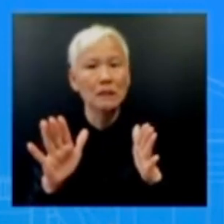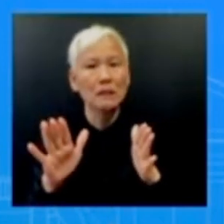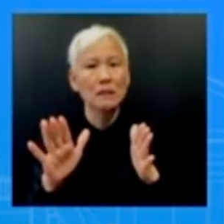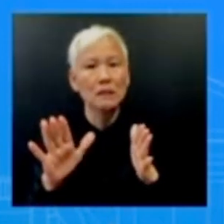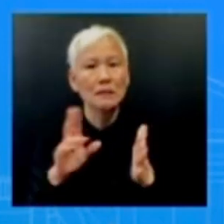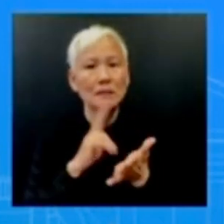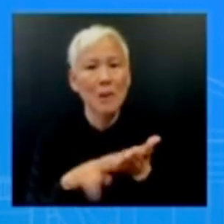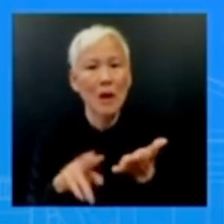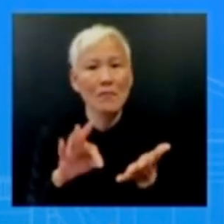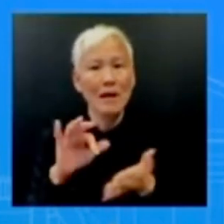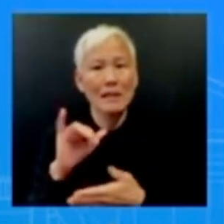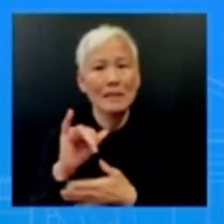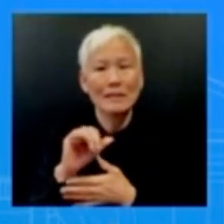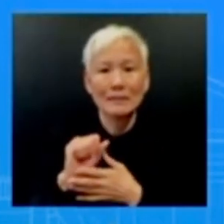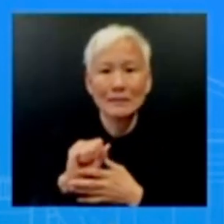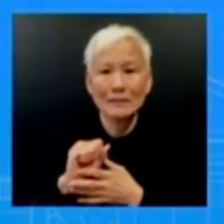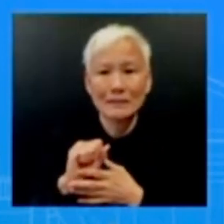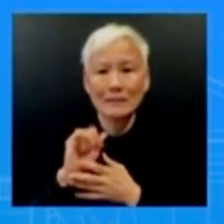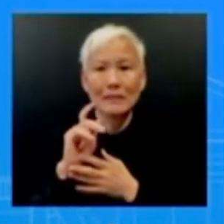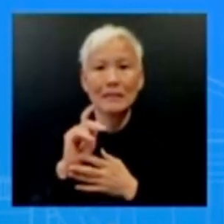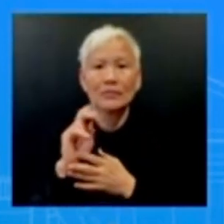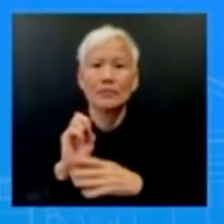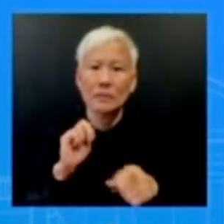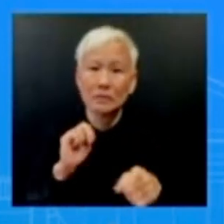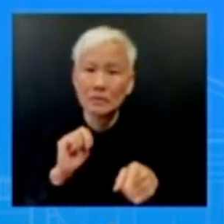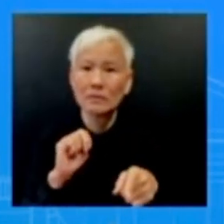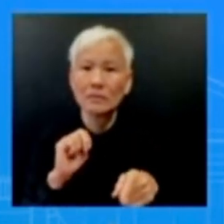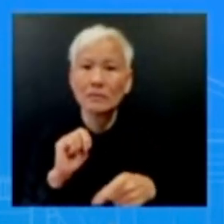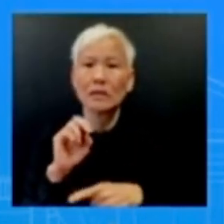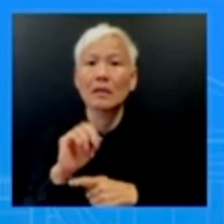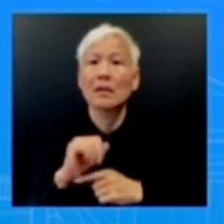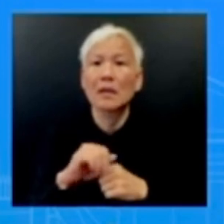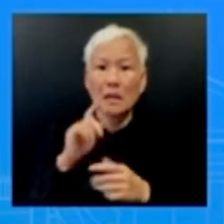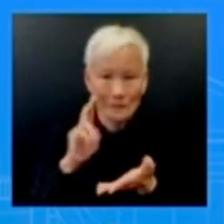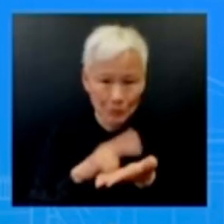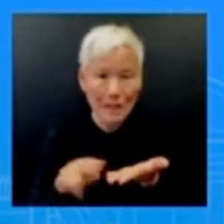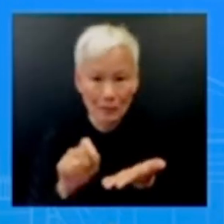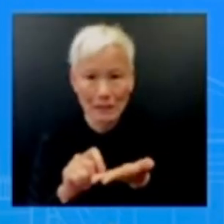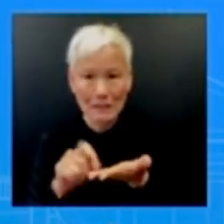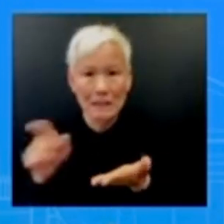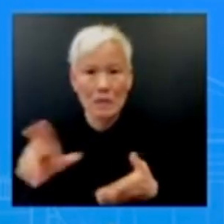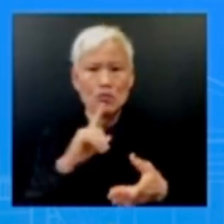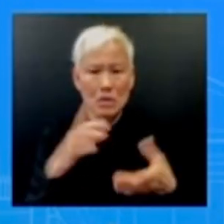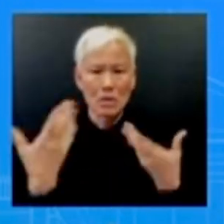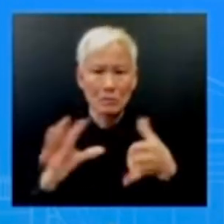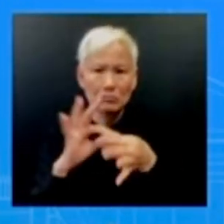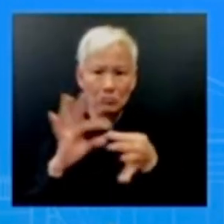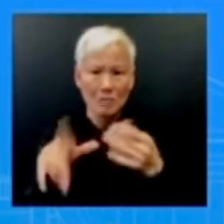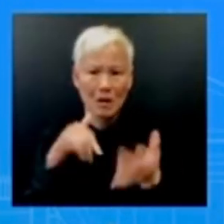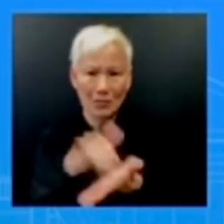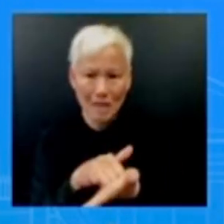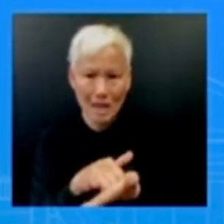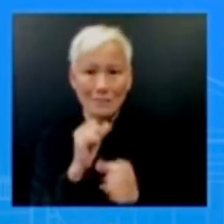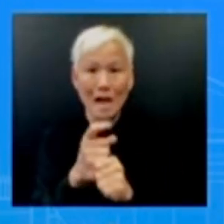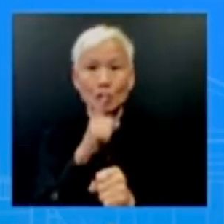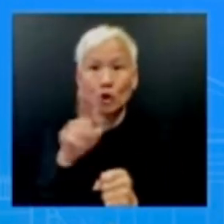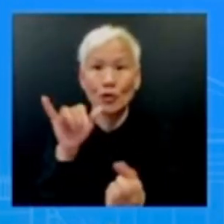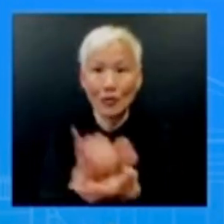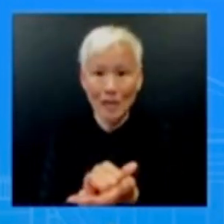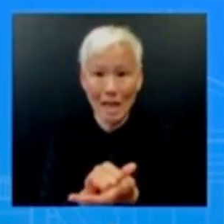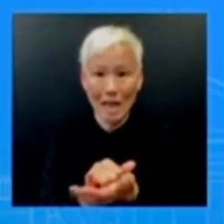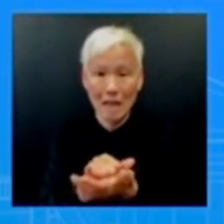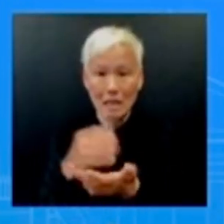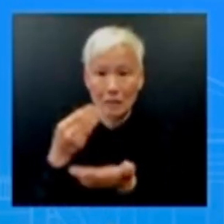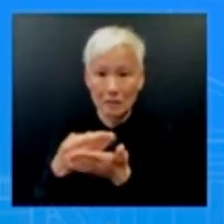and making sure that they're not put on the hook for this, right? Making sure that we make that the investors, as I just mentioned, the